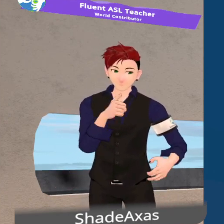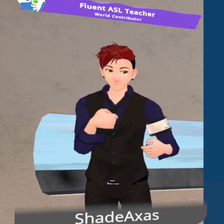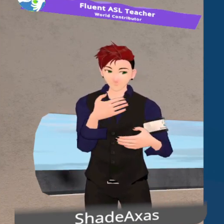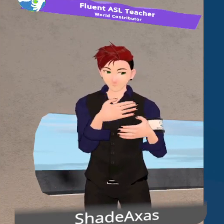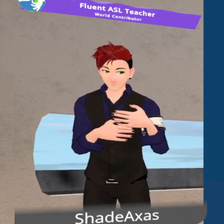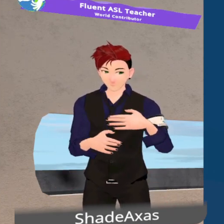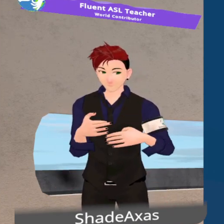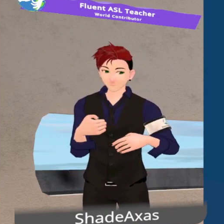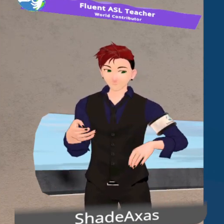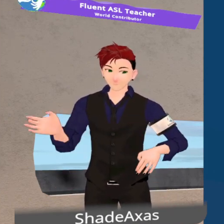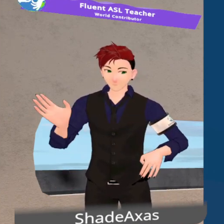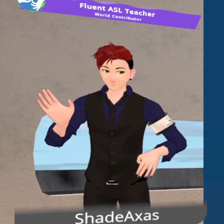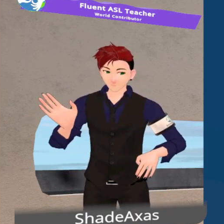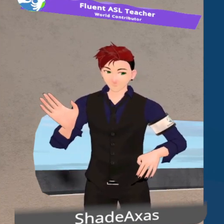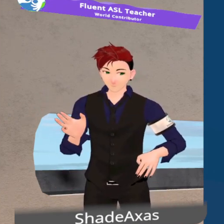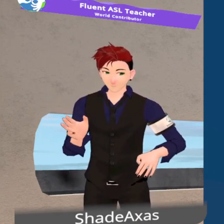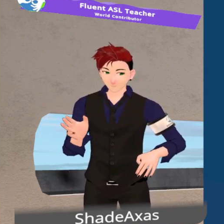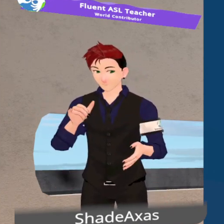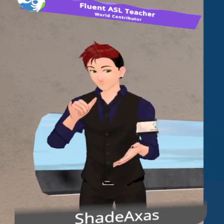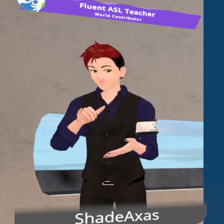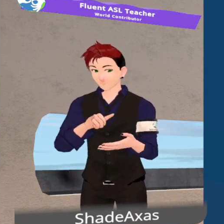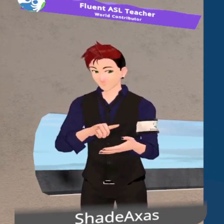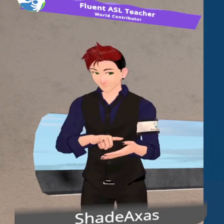in front of someone is a little bit impossible.